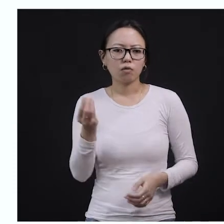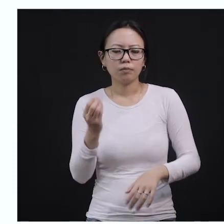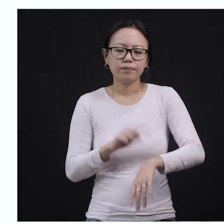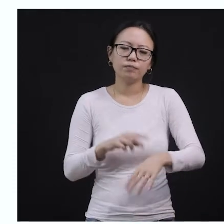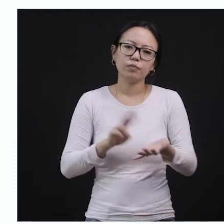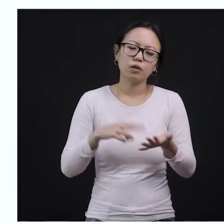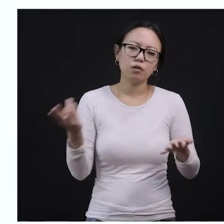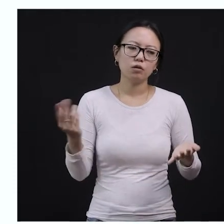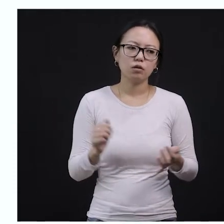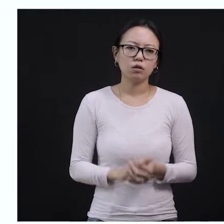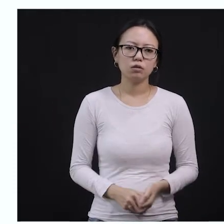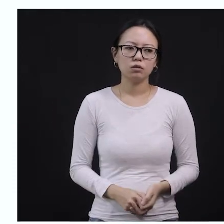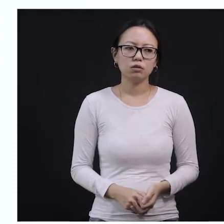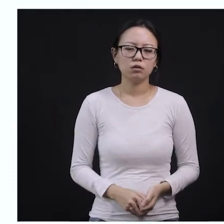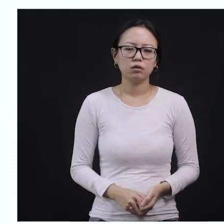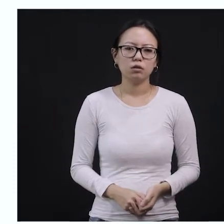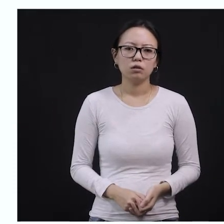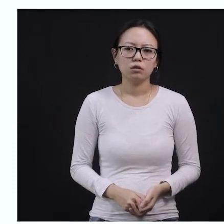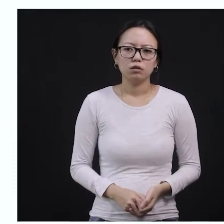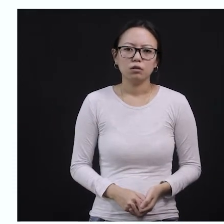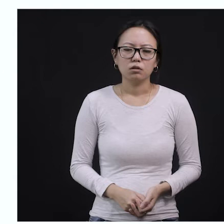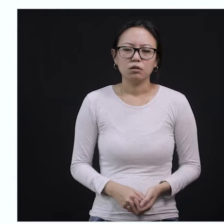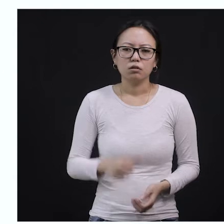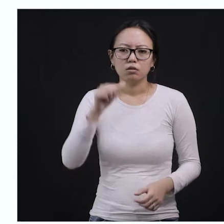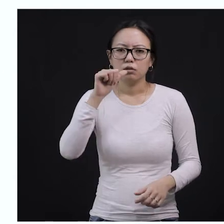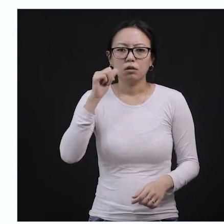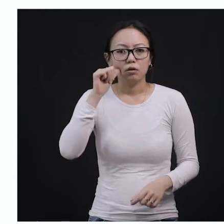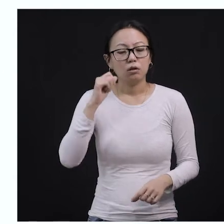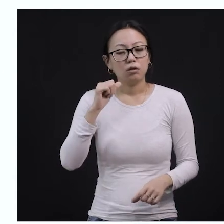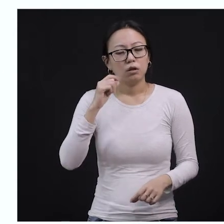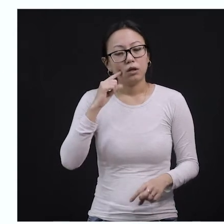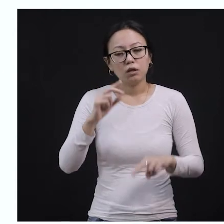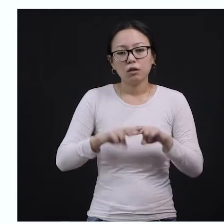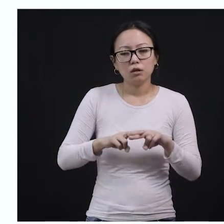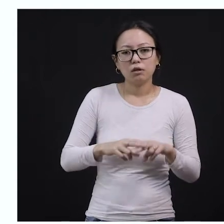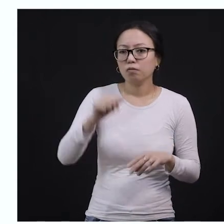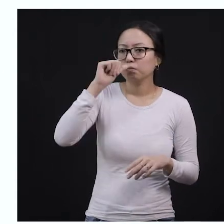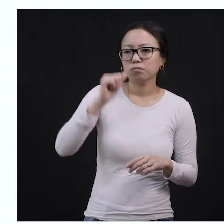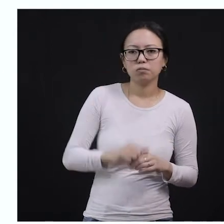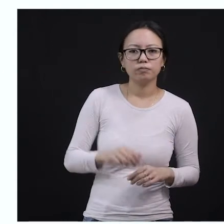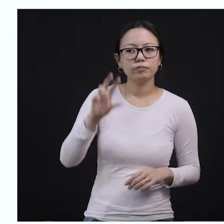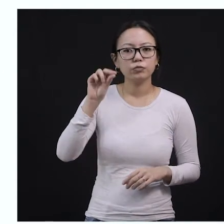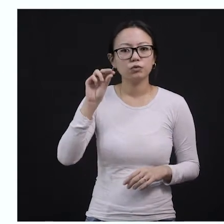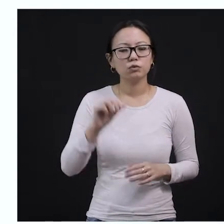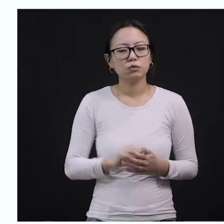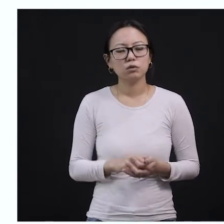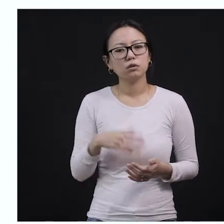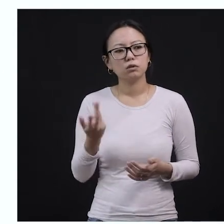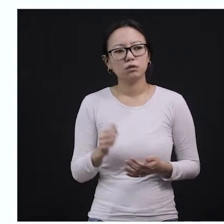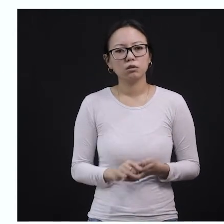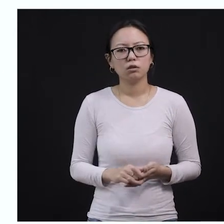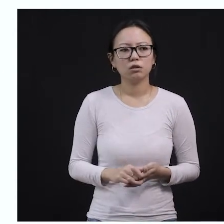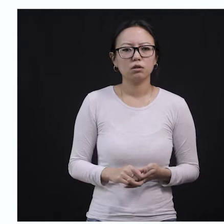is because the forest becomes very dry, the leaves becomes very dry, so there is friction, and because